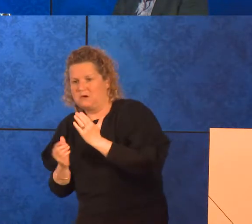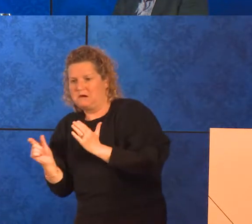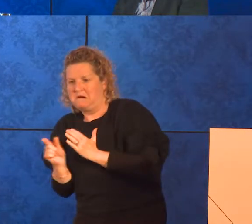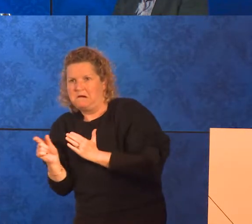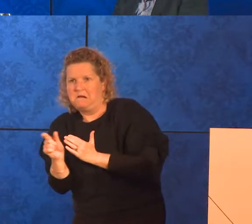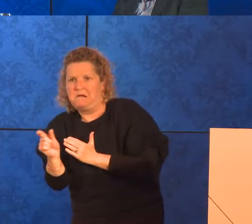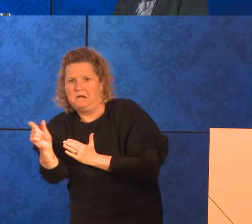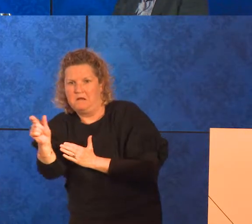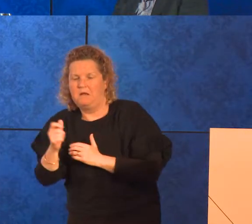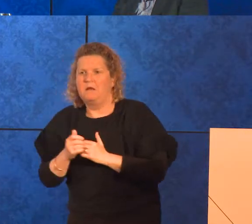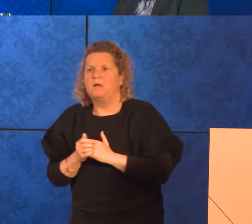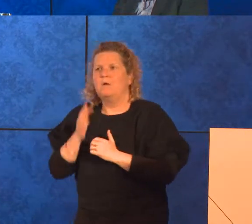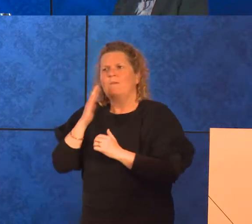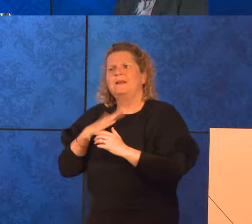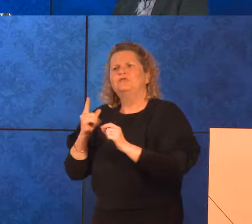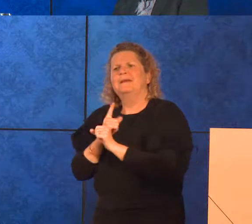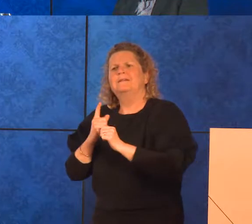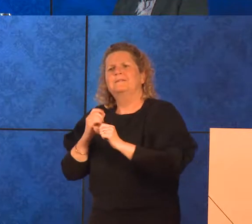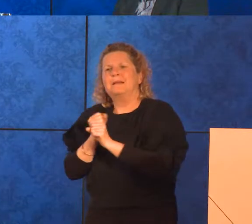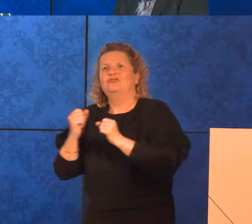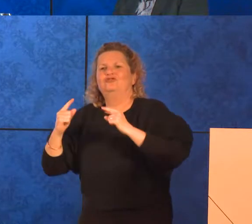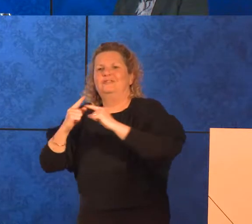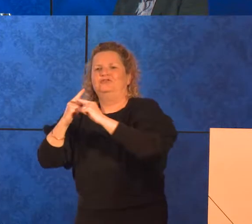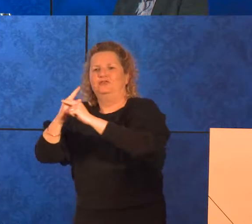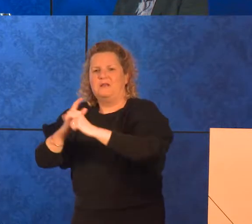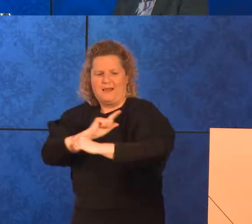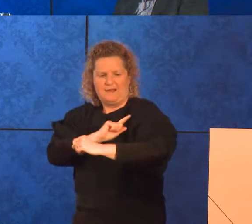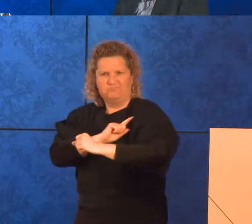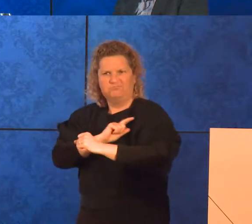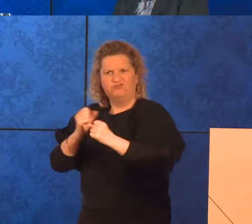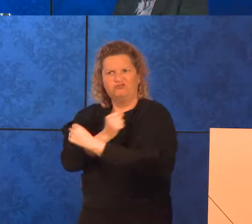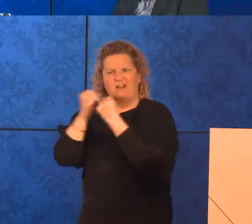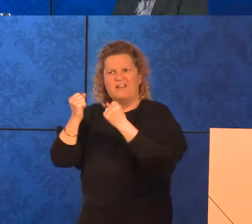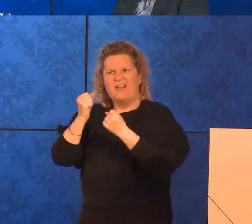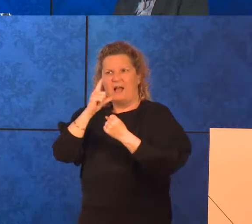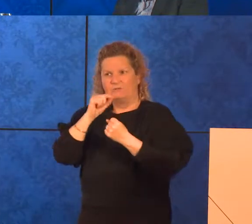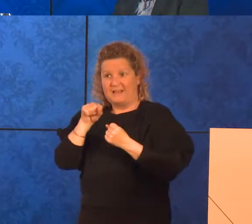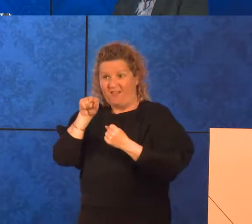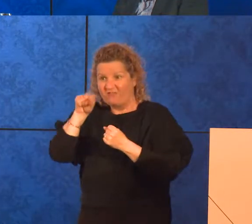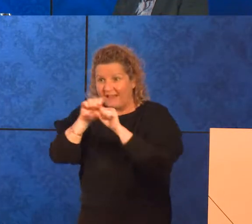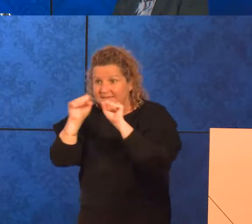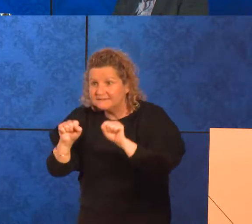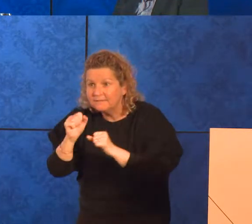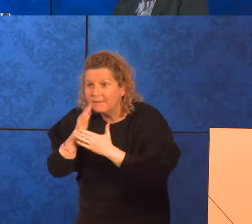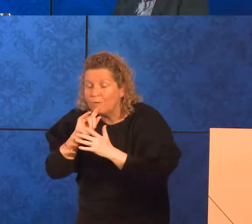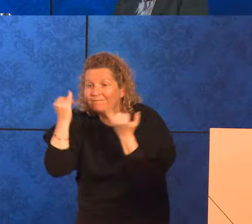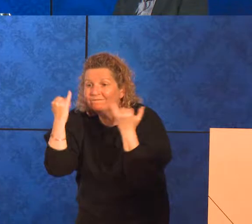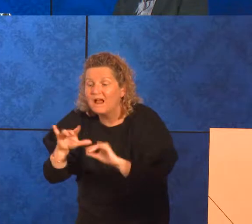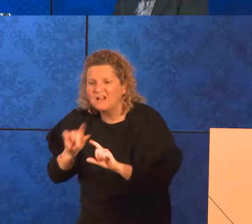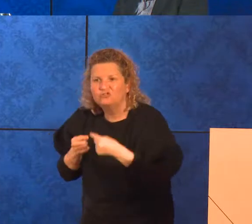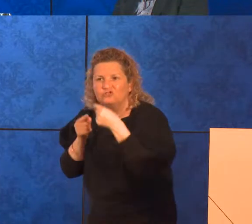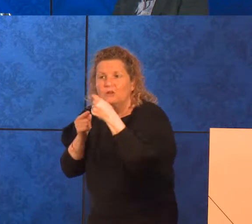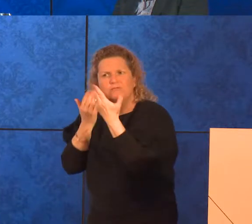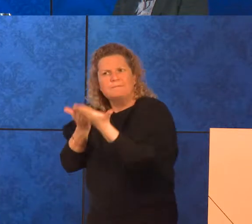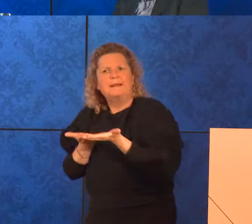changes were needed, it actually was a strength that I could draw on to say that won't work and challenge it in a